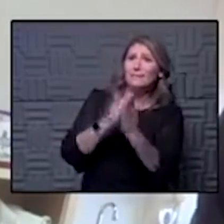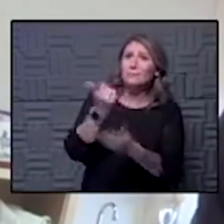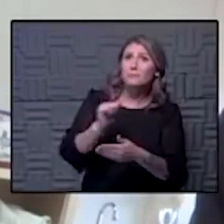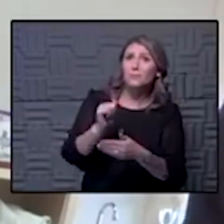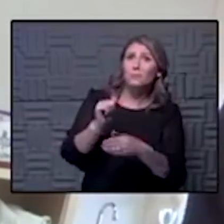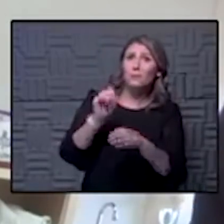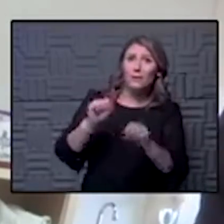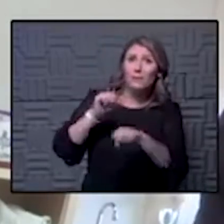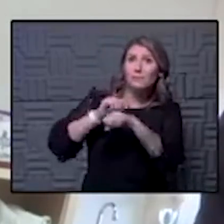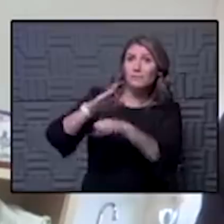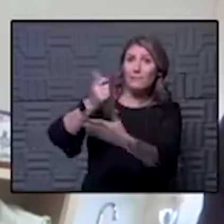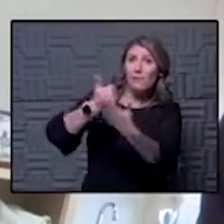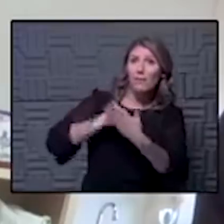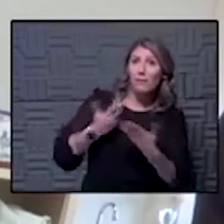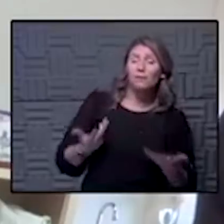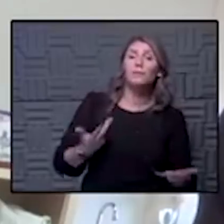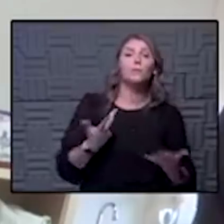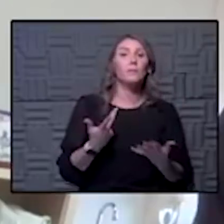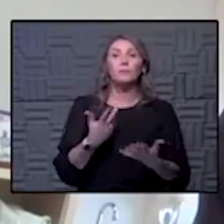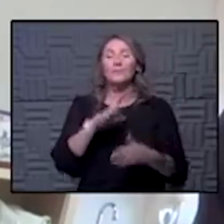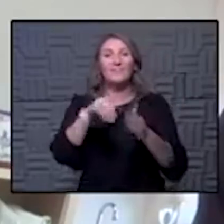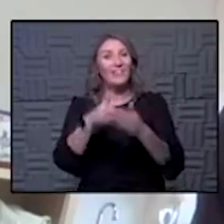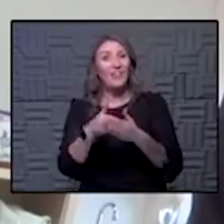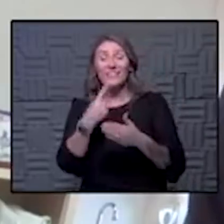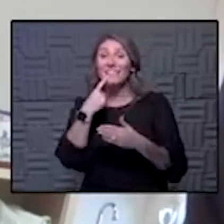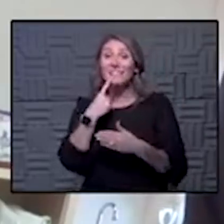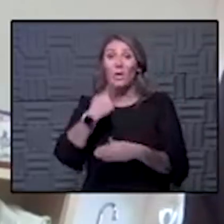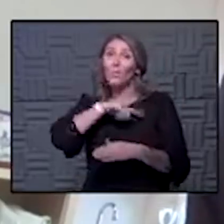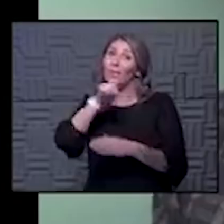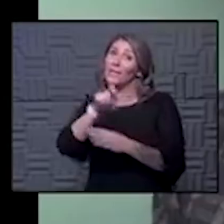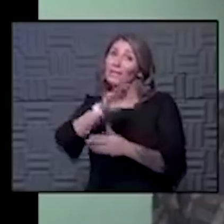And they're all saying we need everybody here.